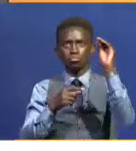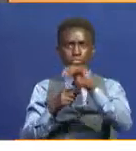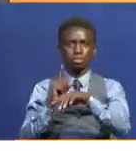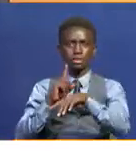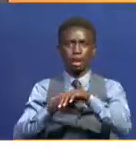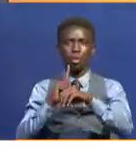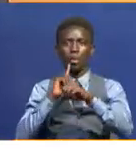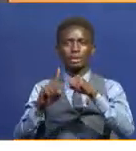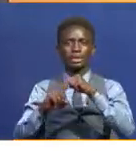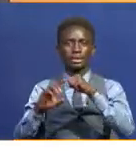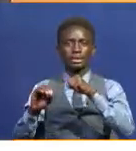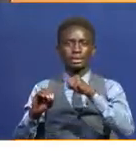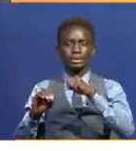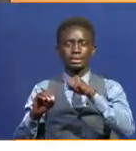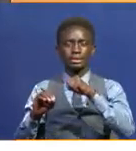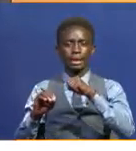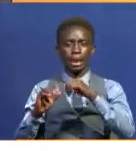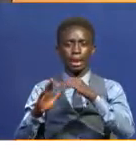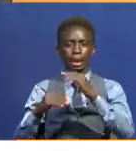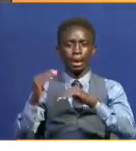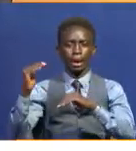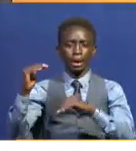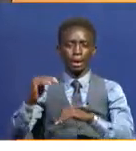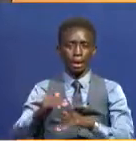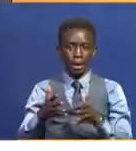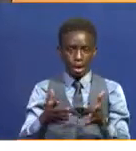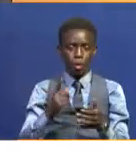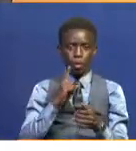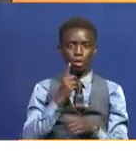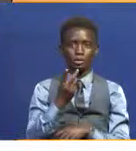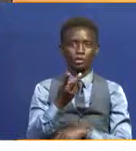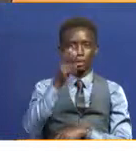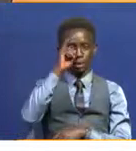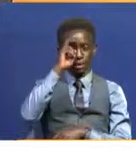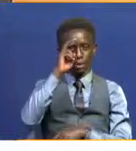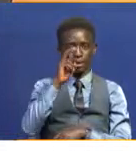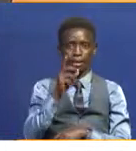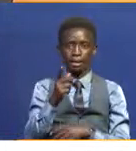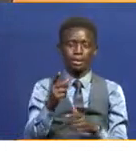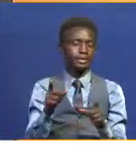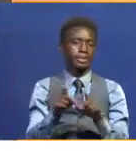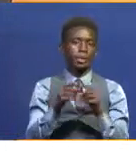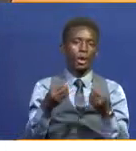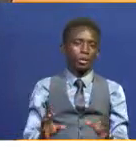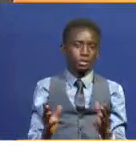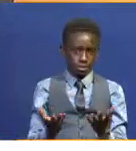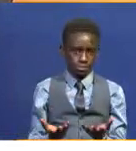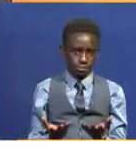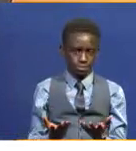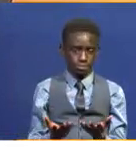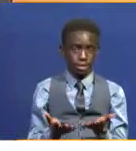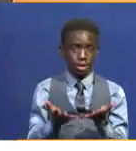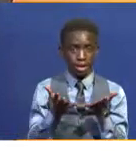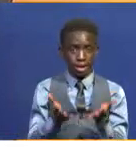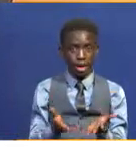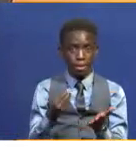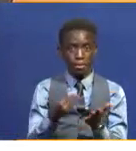before they start earning any money, mm-hmm. With the investments they've done here. So currency movements have